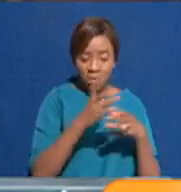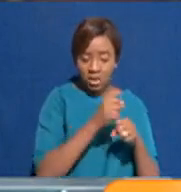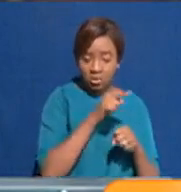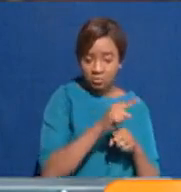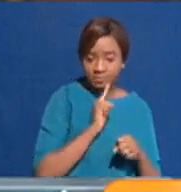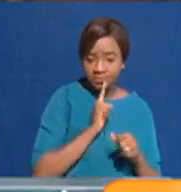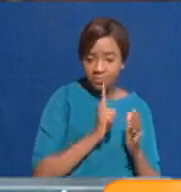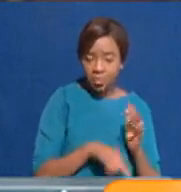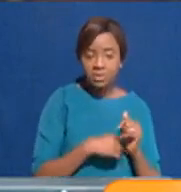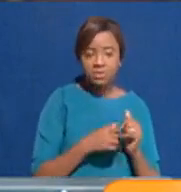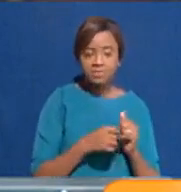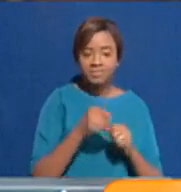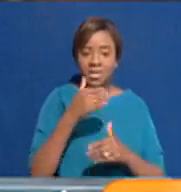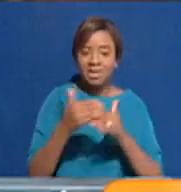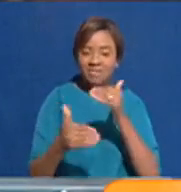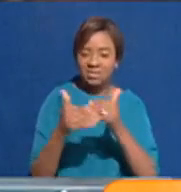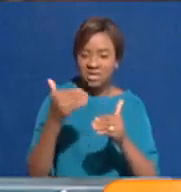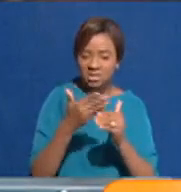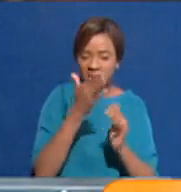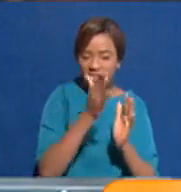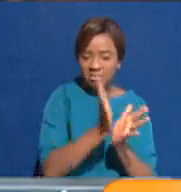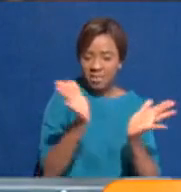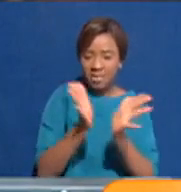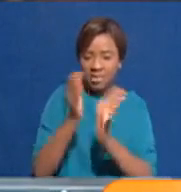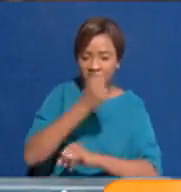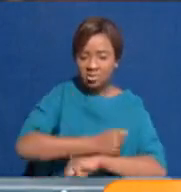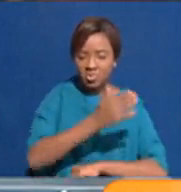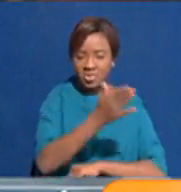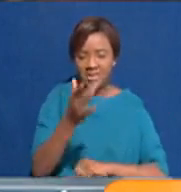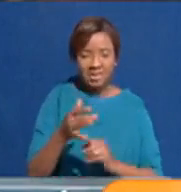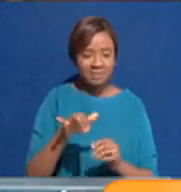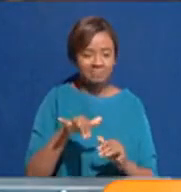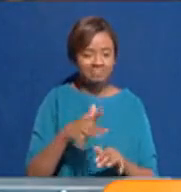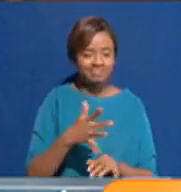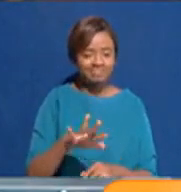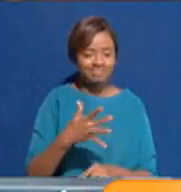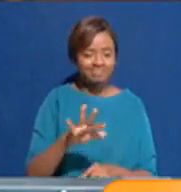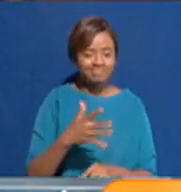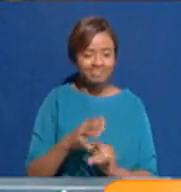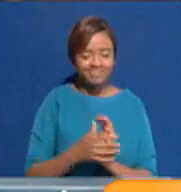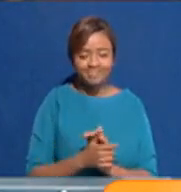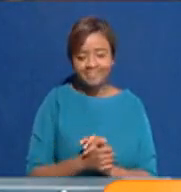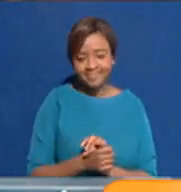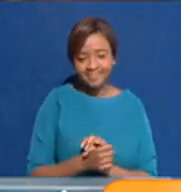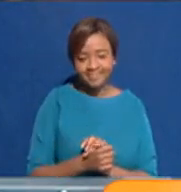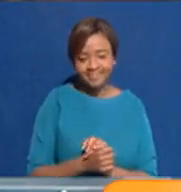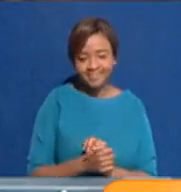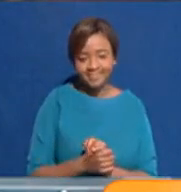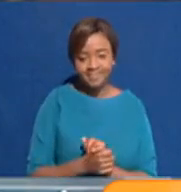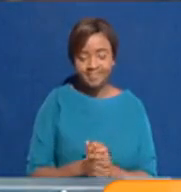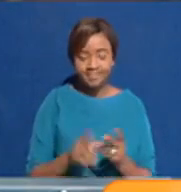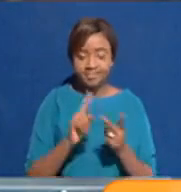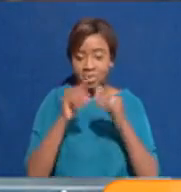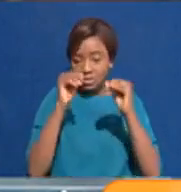Group, infrastructure in most public primary schools where CBC is domiciled is wanting, besides the lack of